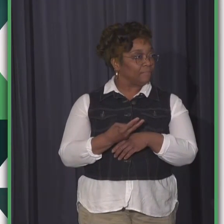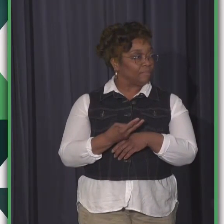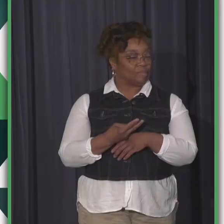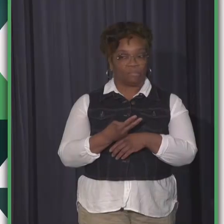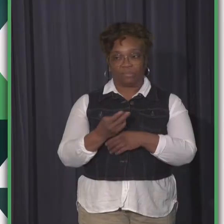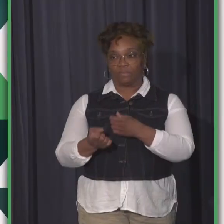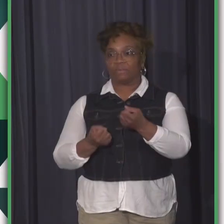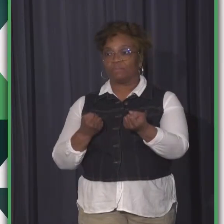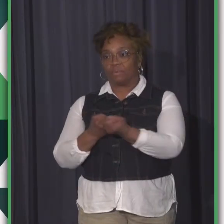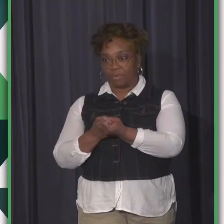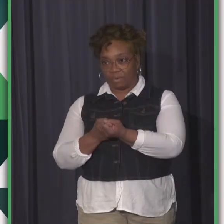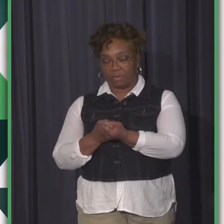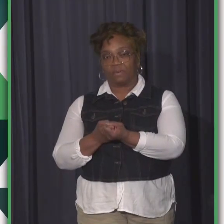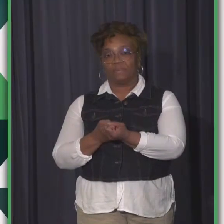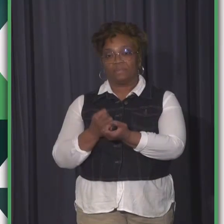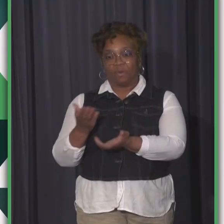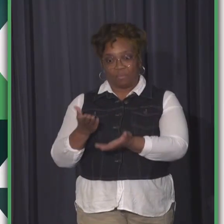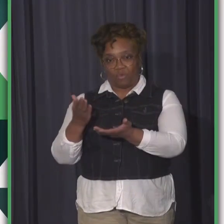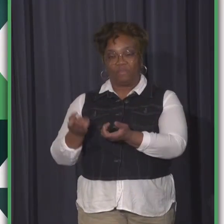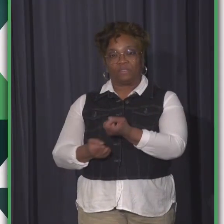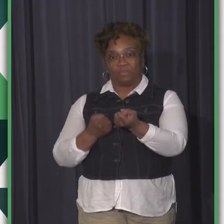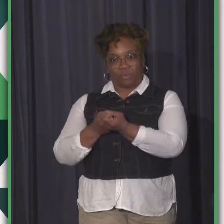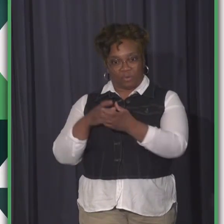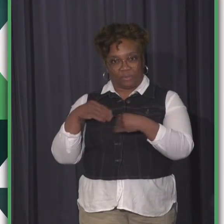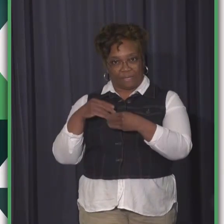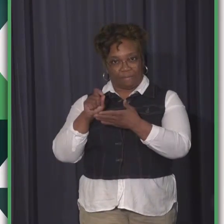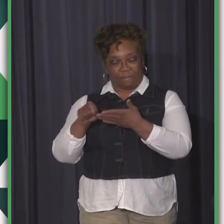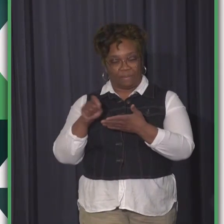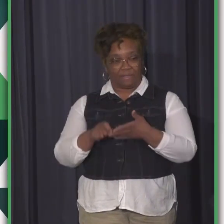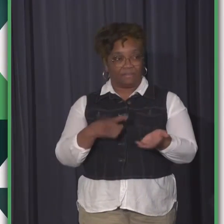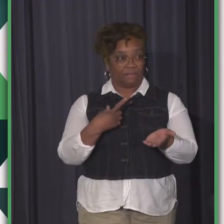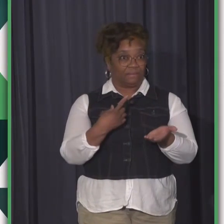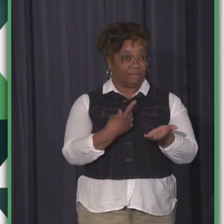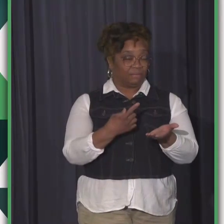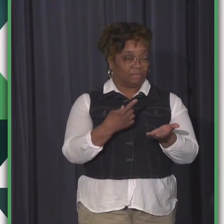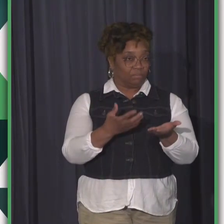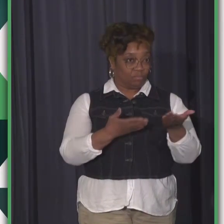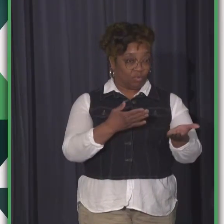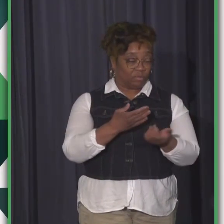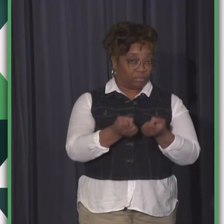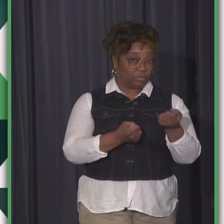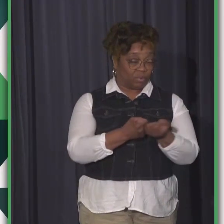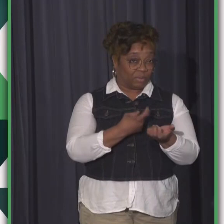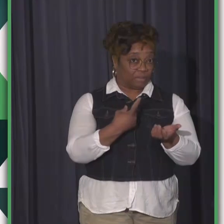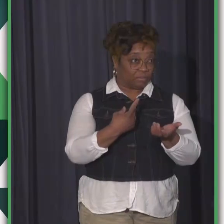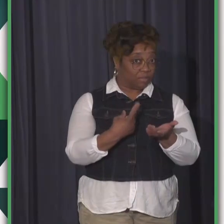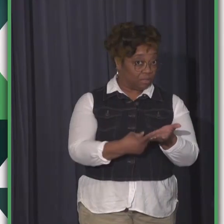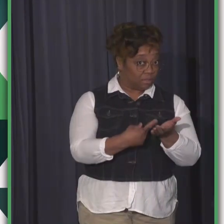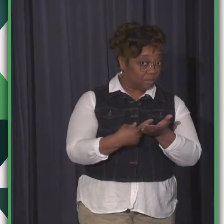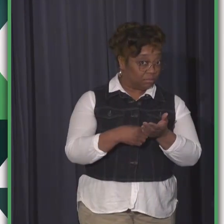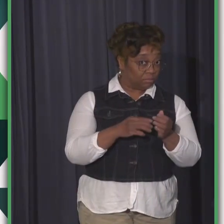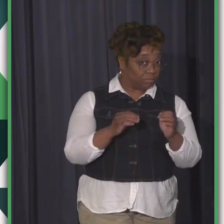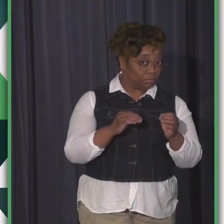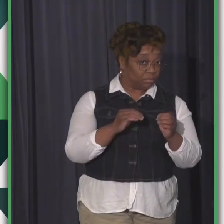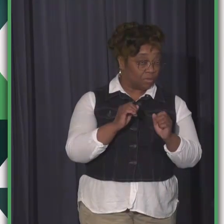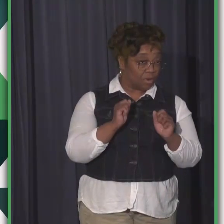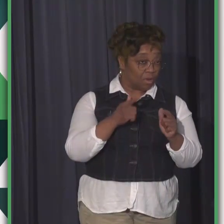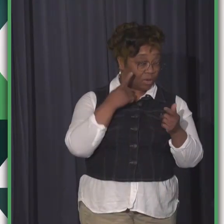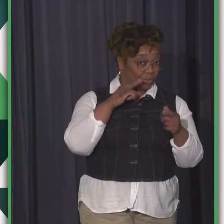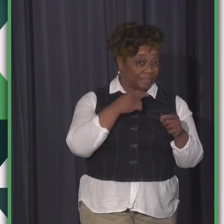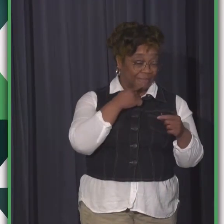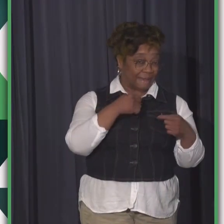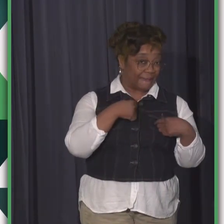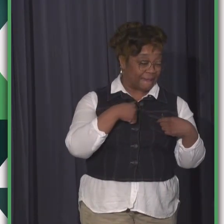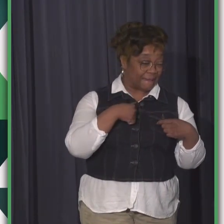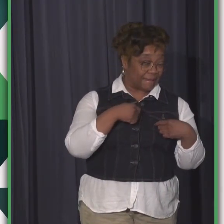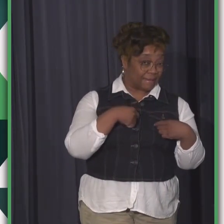Second. Second by Commissioner DeWalsh. Any discussion? All in favor say aye. Anyone opposed? The motion is carried. I entertain a motion for the approval of